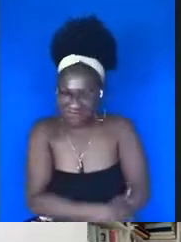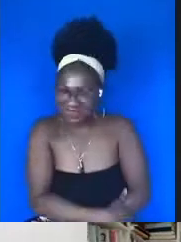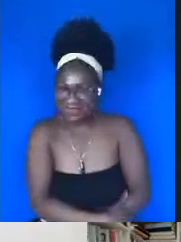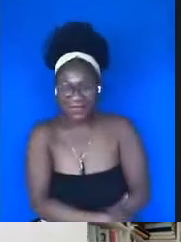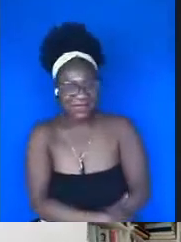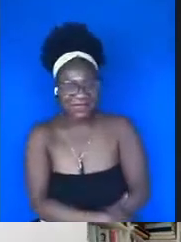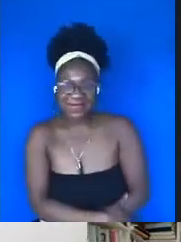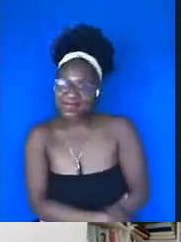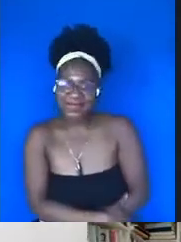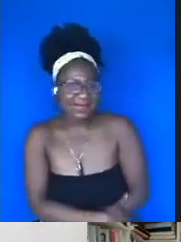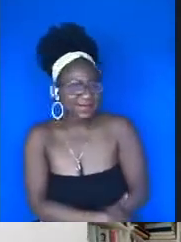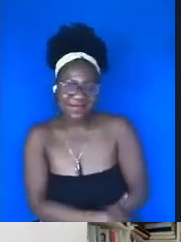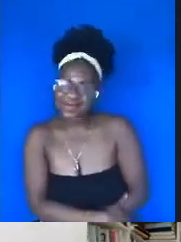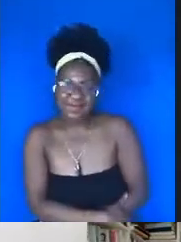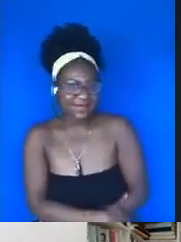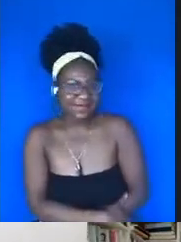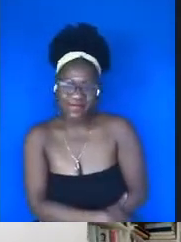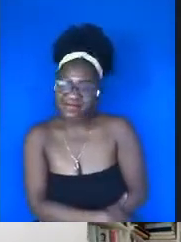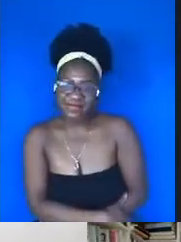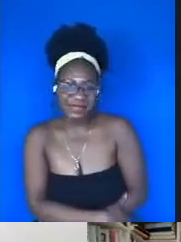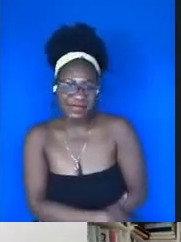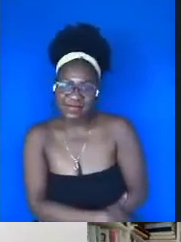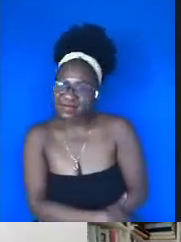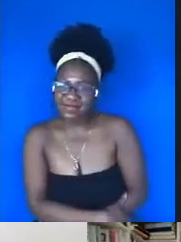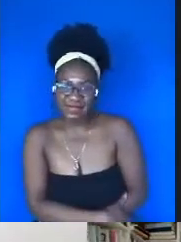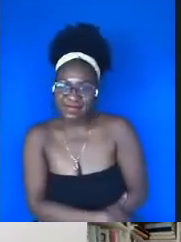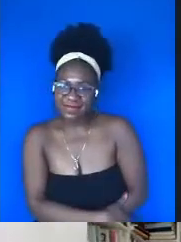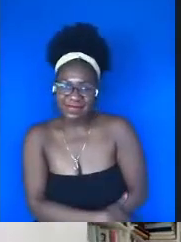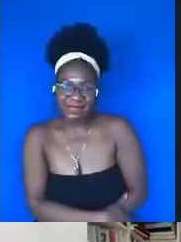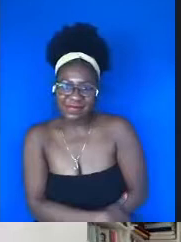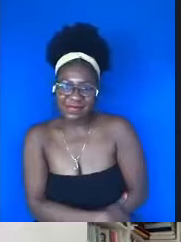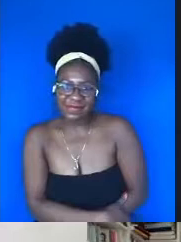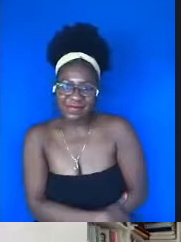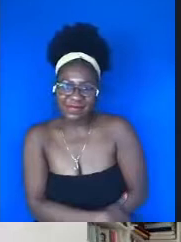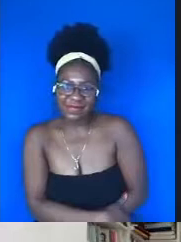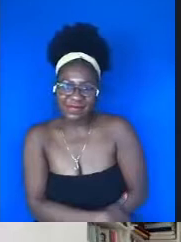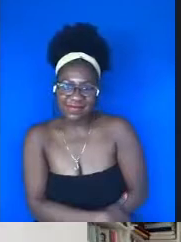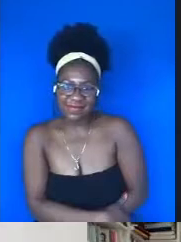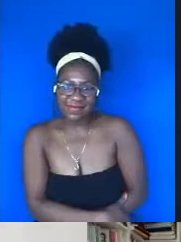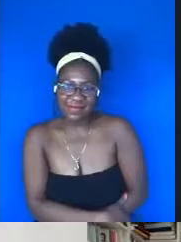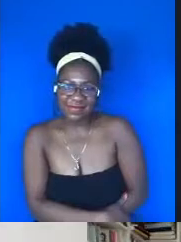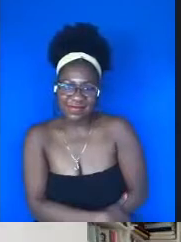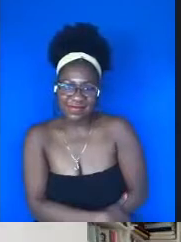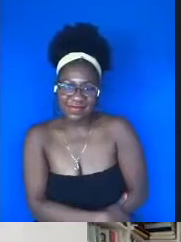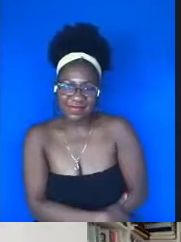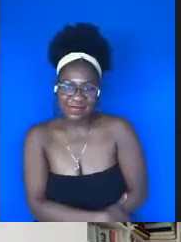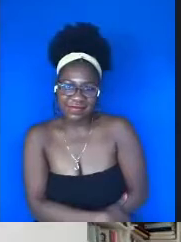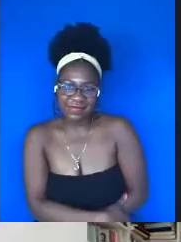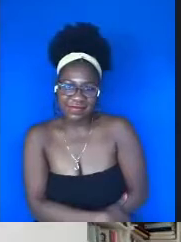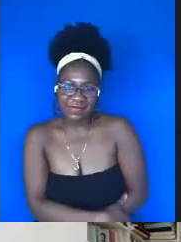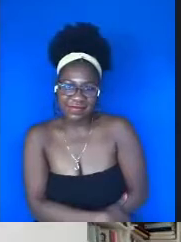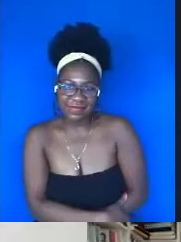to harp on it, or we just innately feel it, or we innately feel like what it means to be a person of